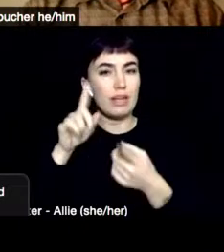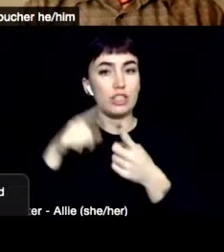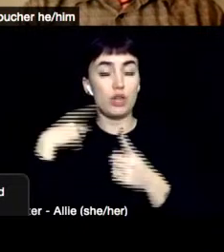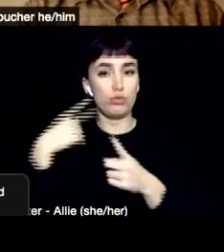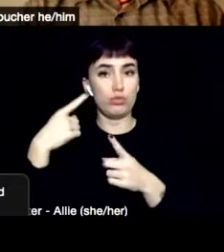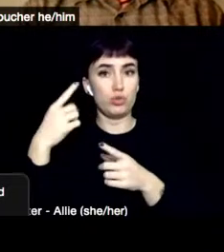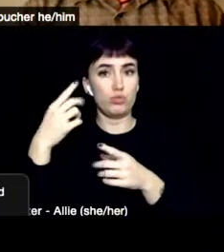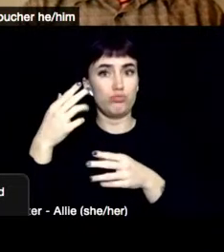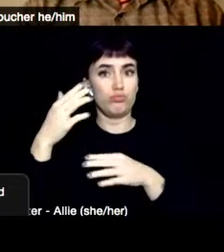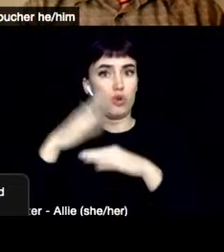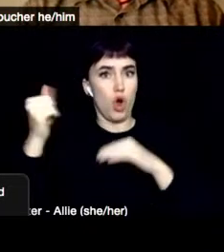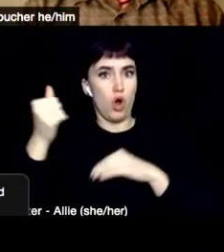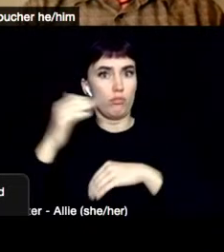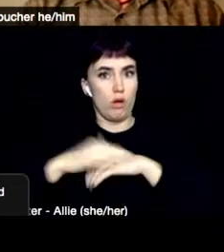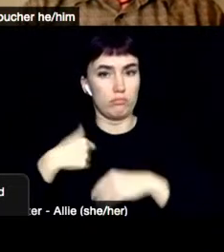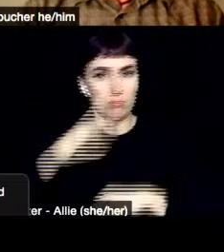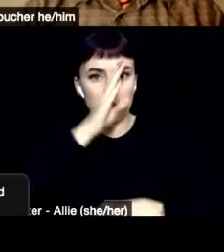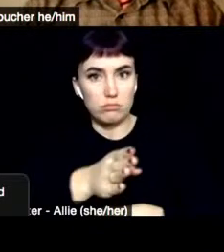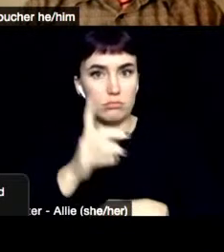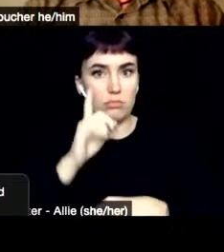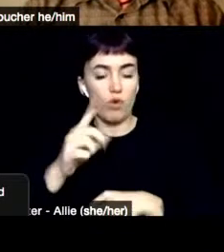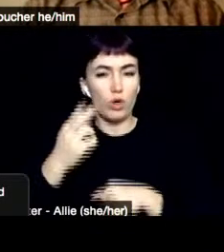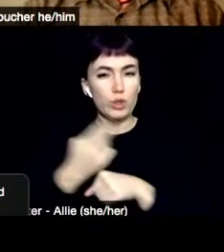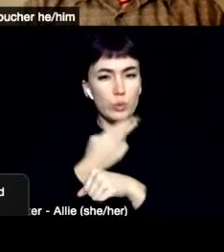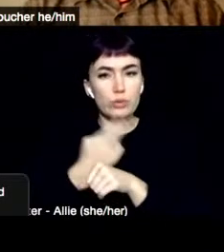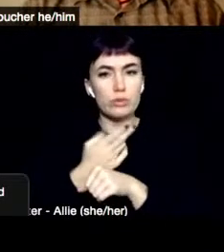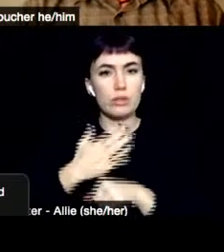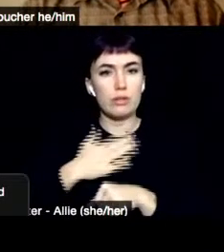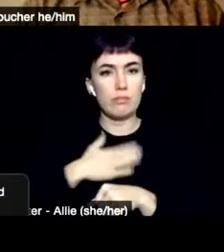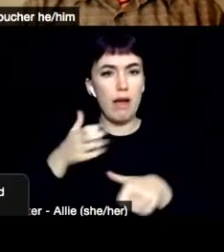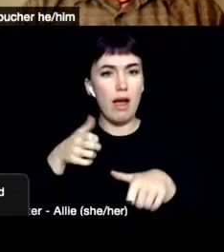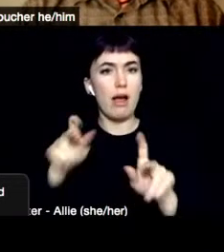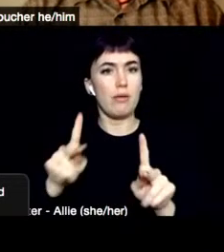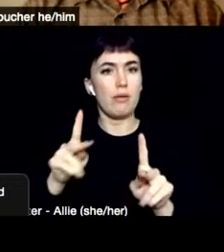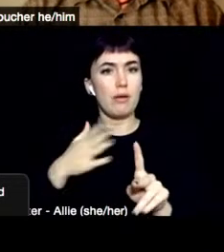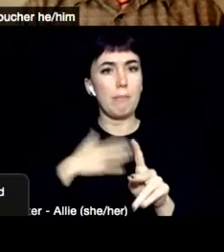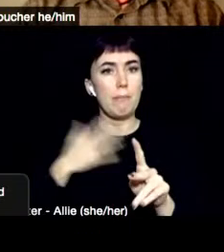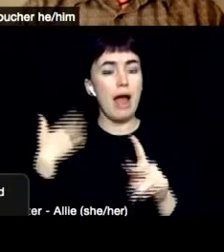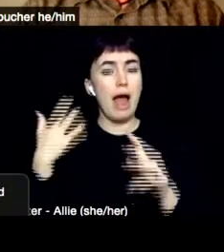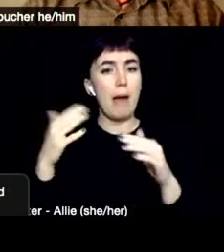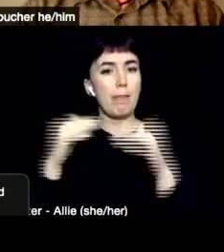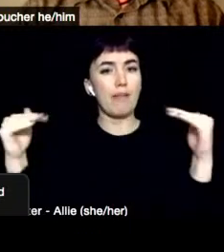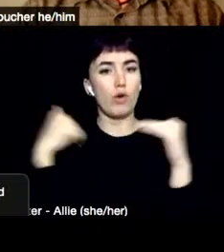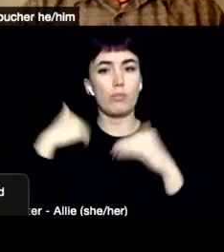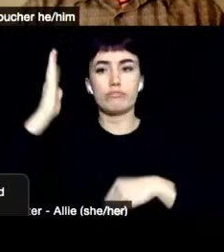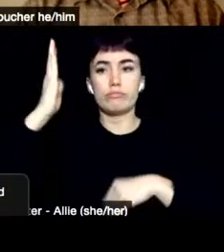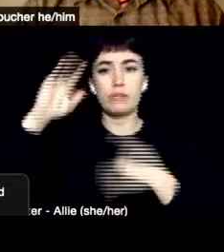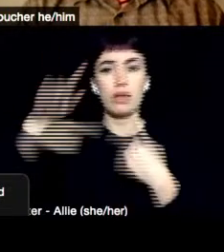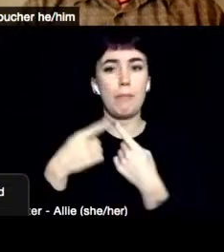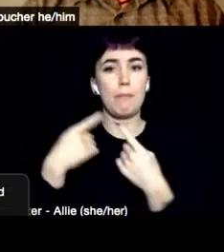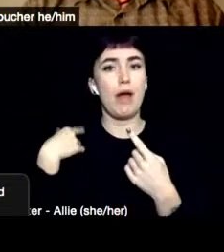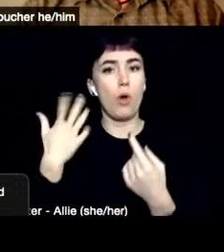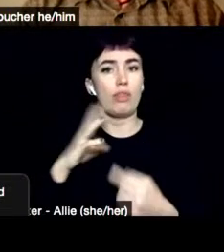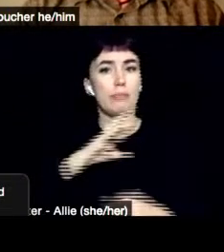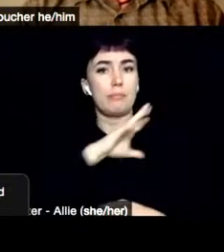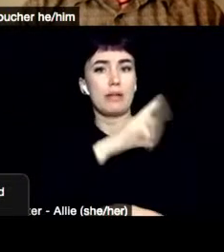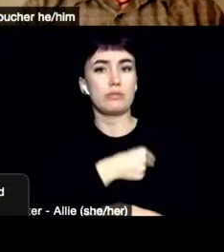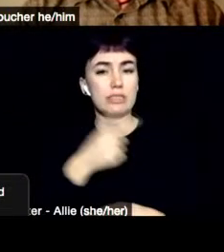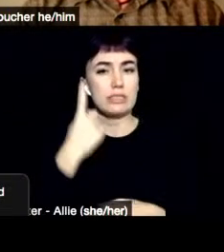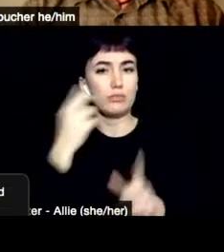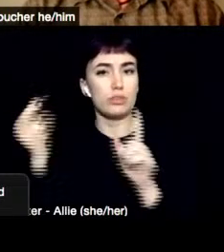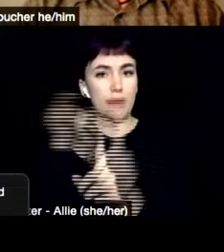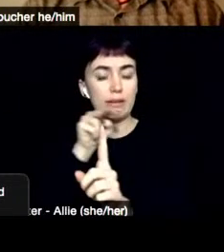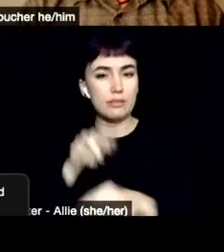directly for using my opportunities and my platform to speak on the Palestinian perspective.